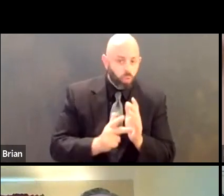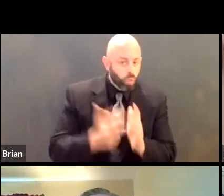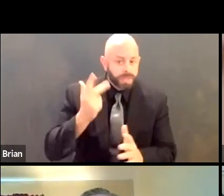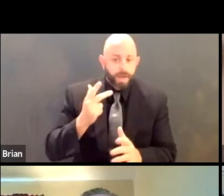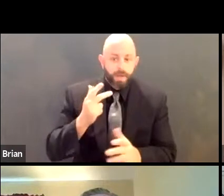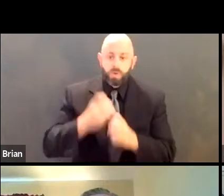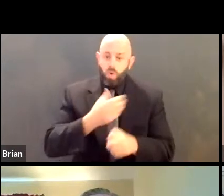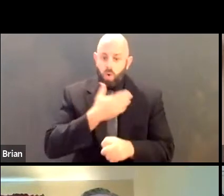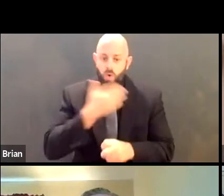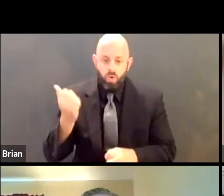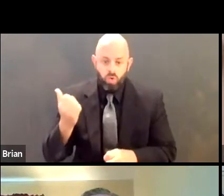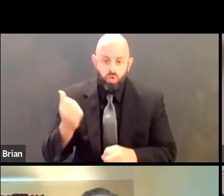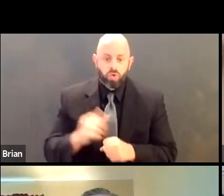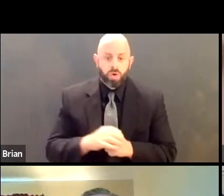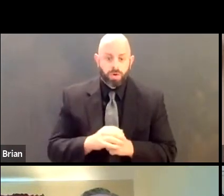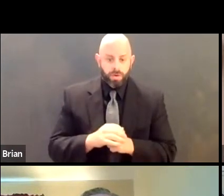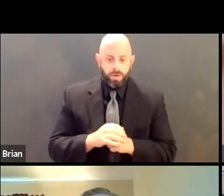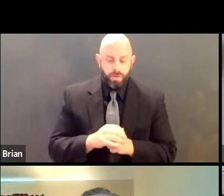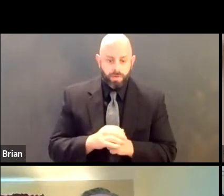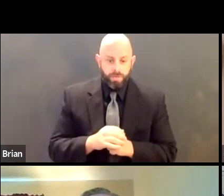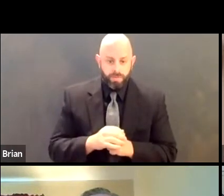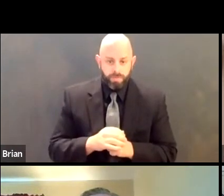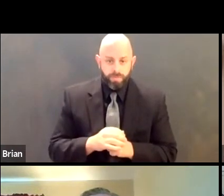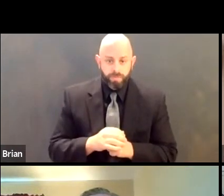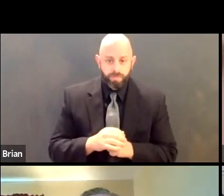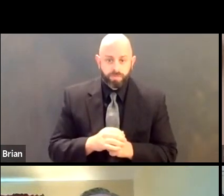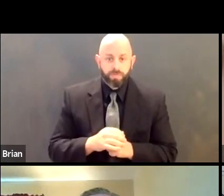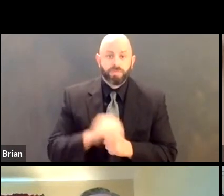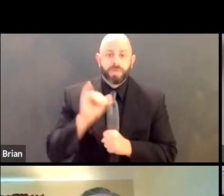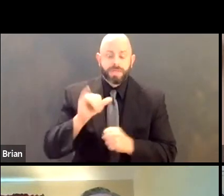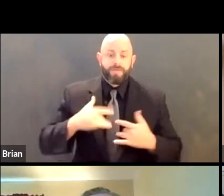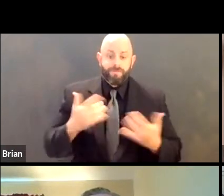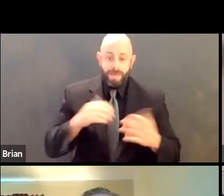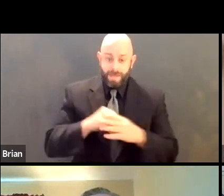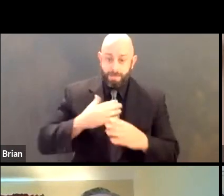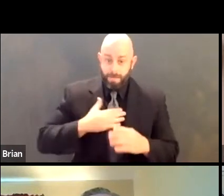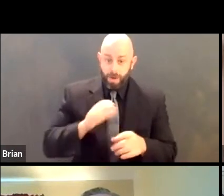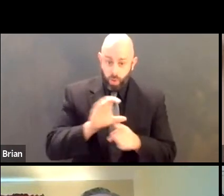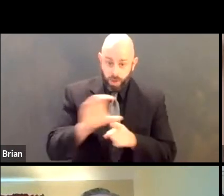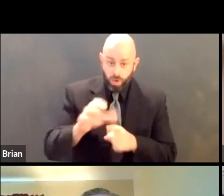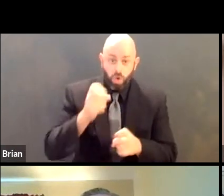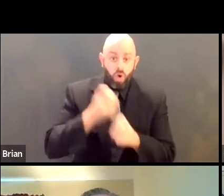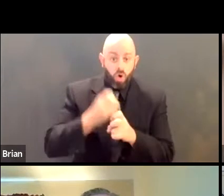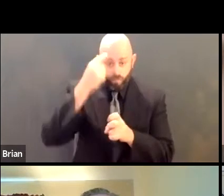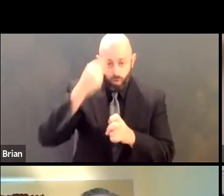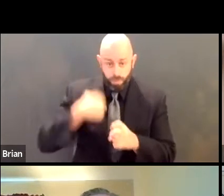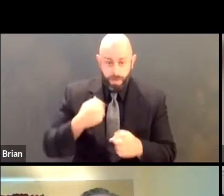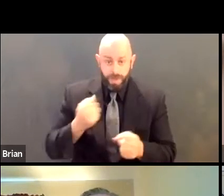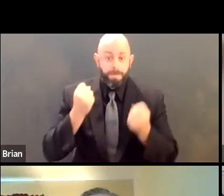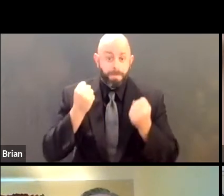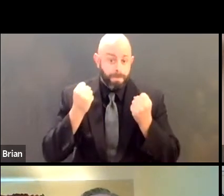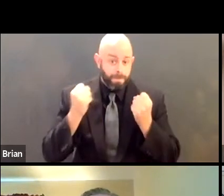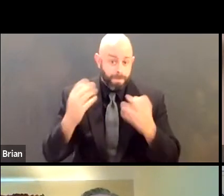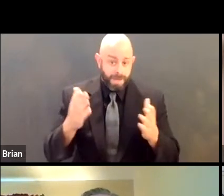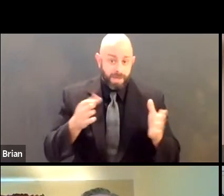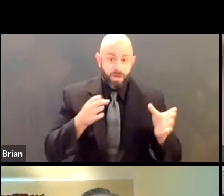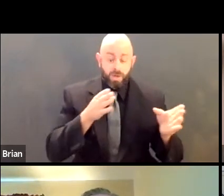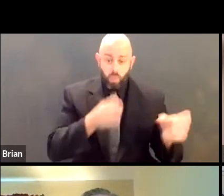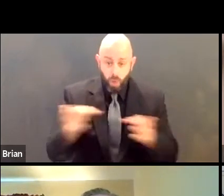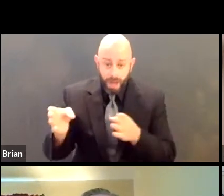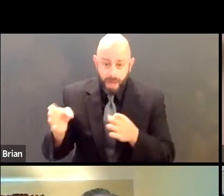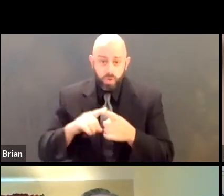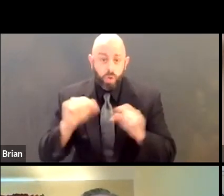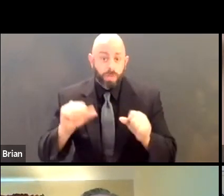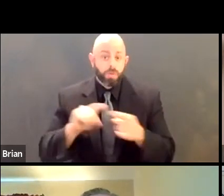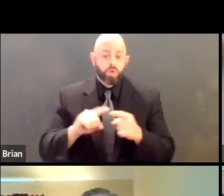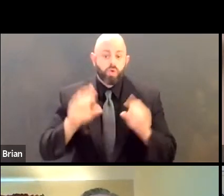and incorporate things. It has impacted my career. It's been very difficult for me in many ways to be able to focus,